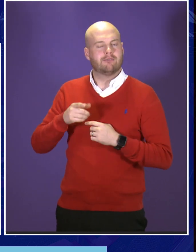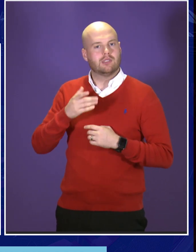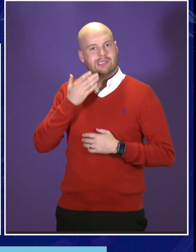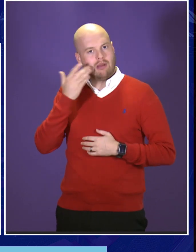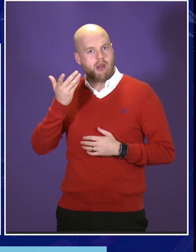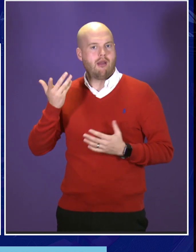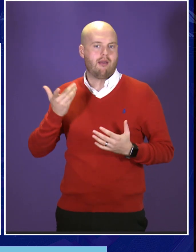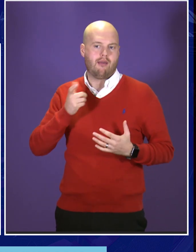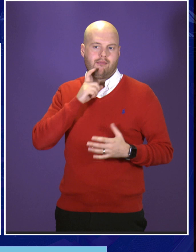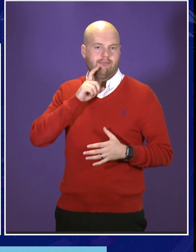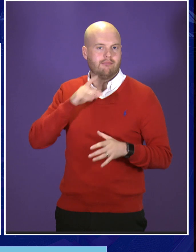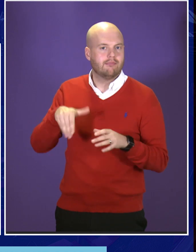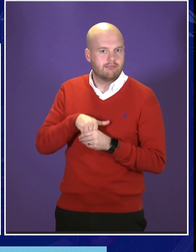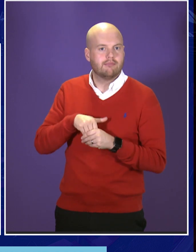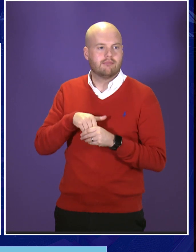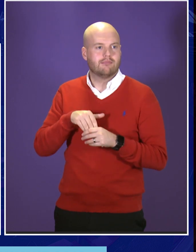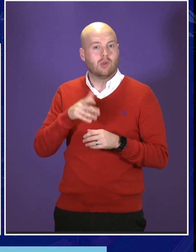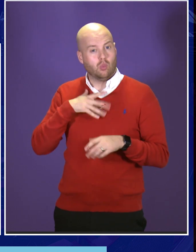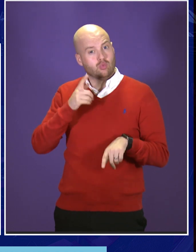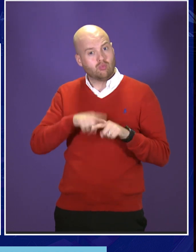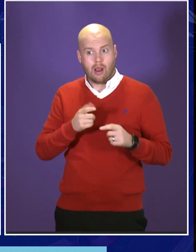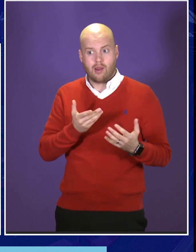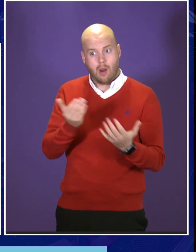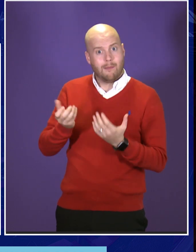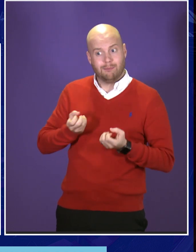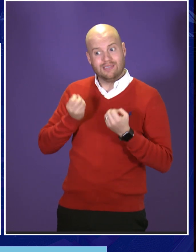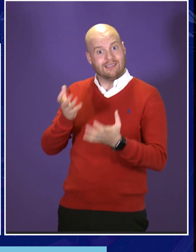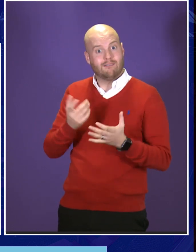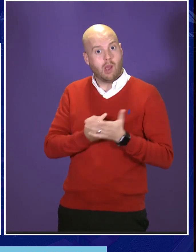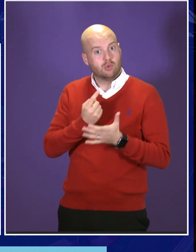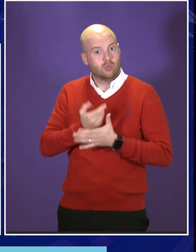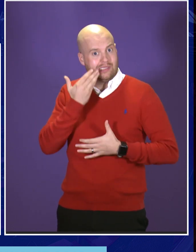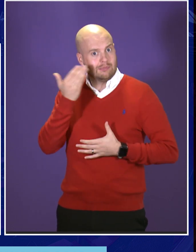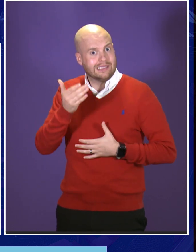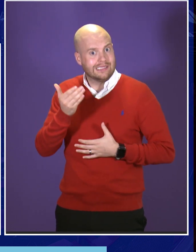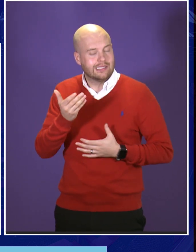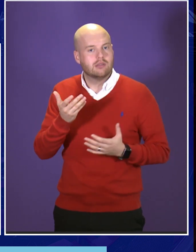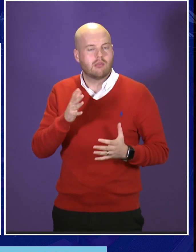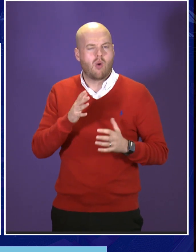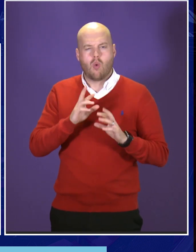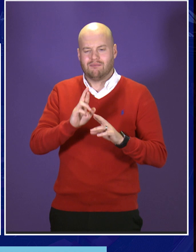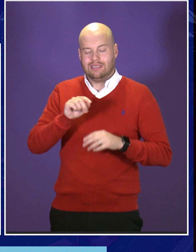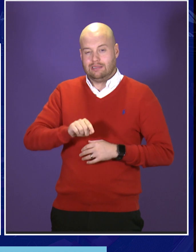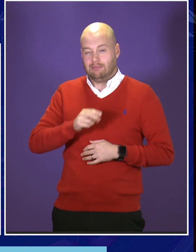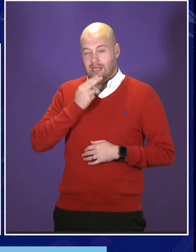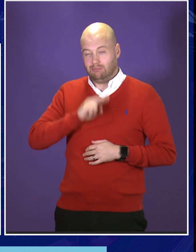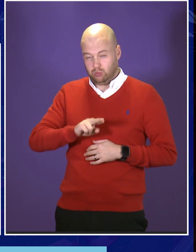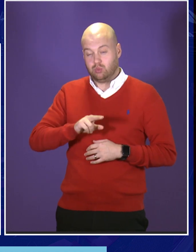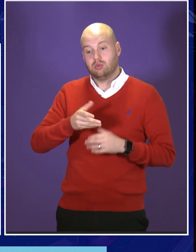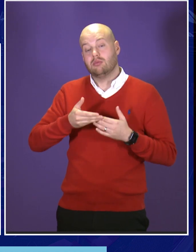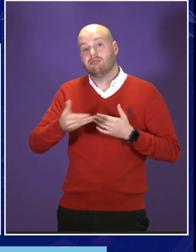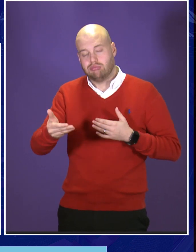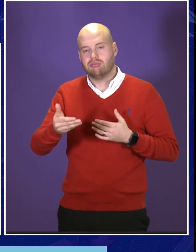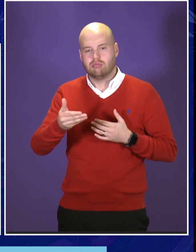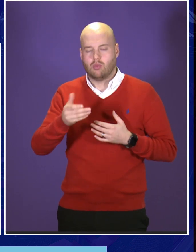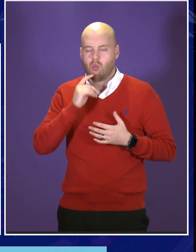participative event, I'd like to get as many delegates as possible, give them the opportunity to speak. So hopefully this afternoon and in the forthcoming plenaries we'll have